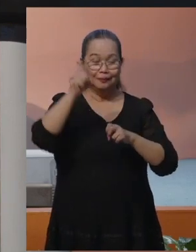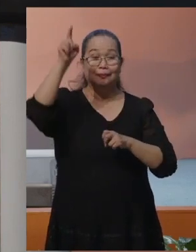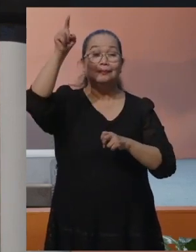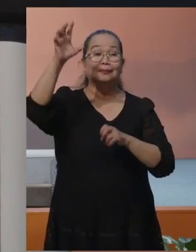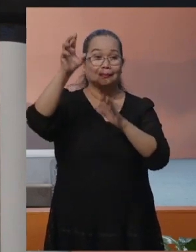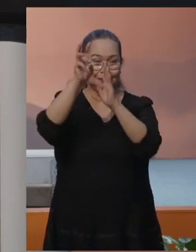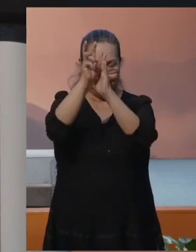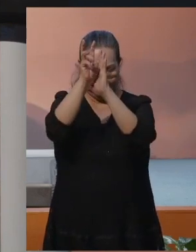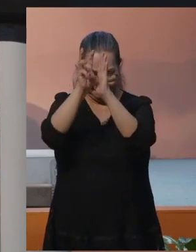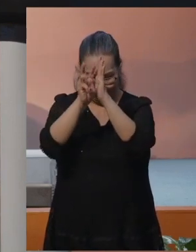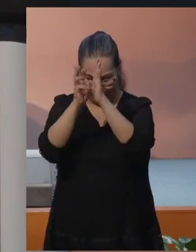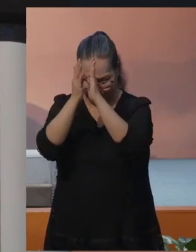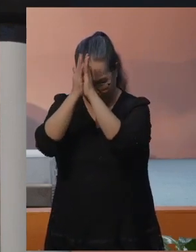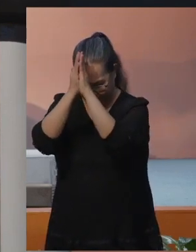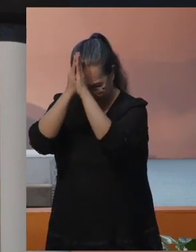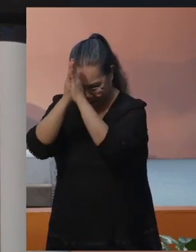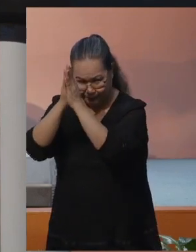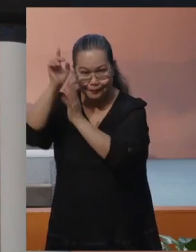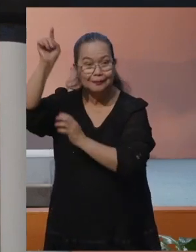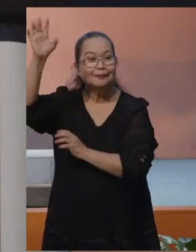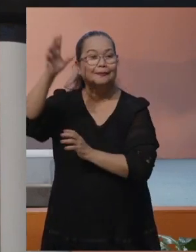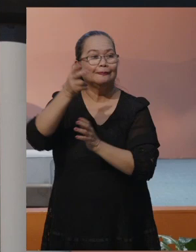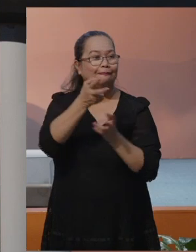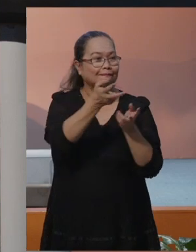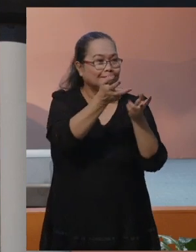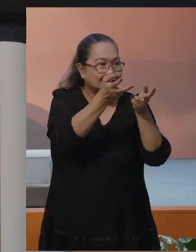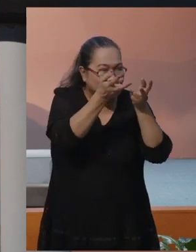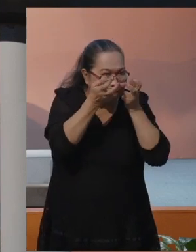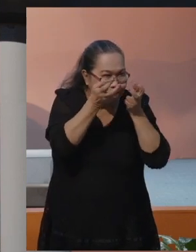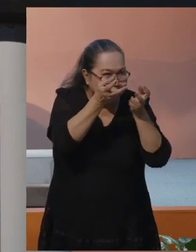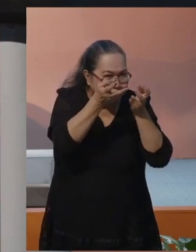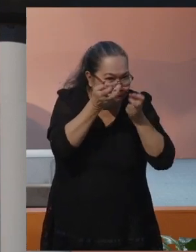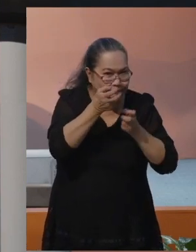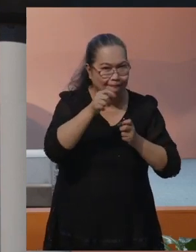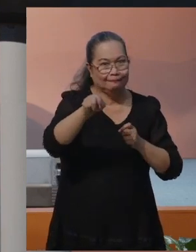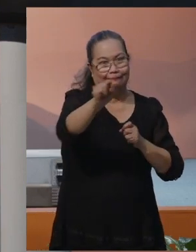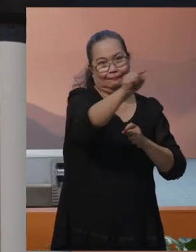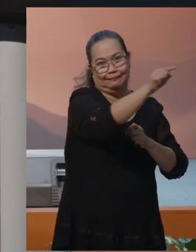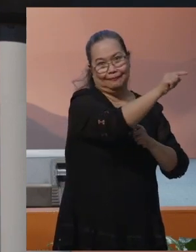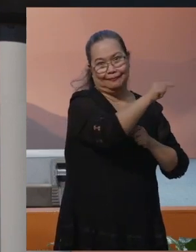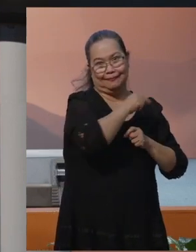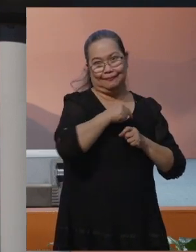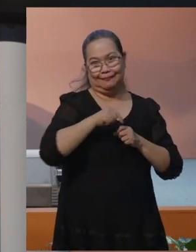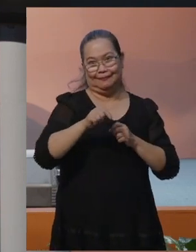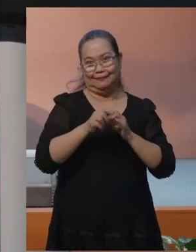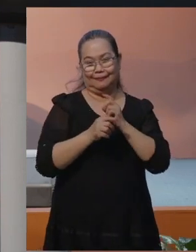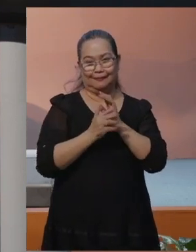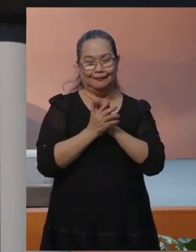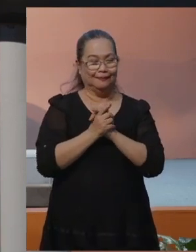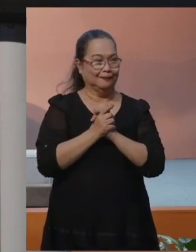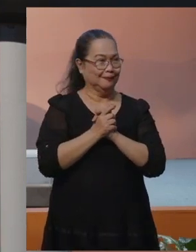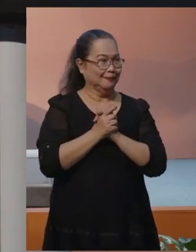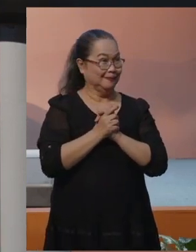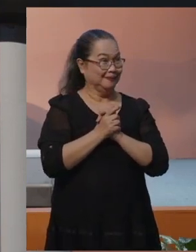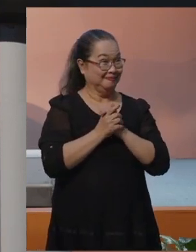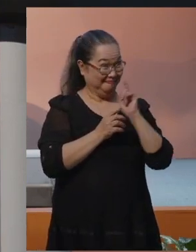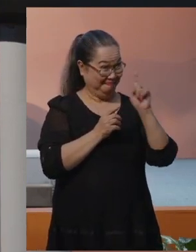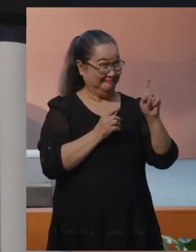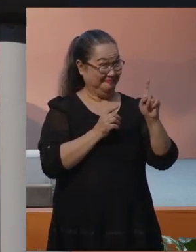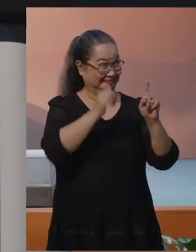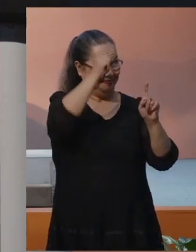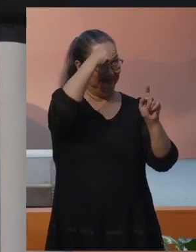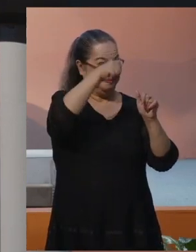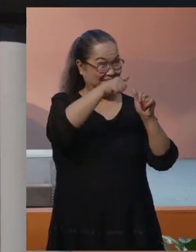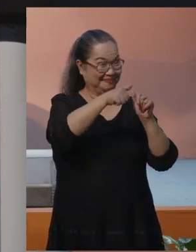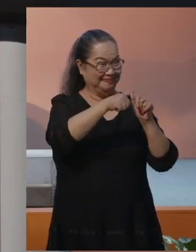will, He hears us. Kaya mga kapatid, naalala ko tuloy, ang